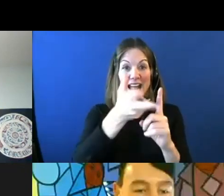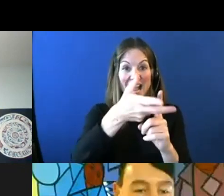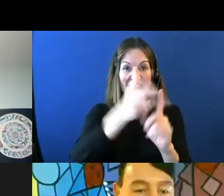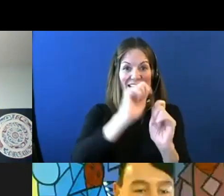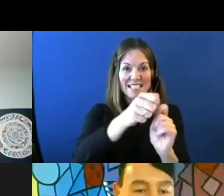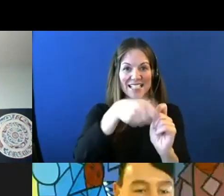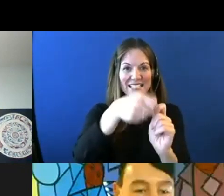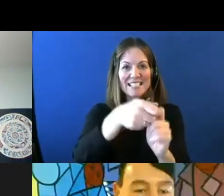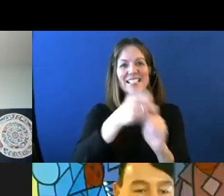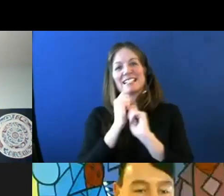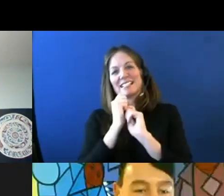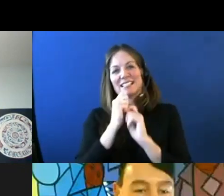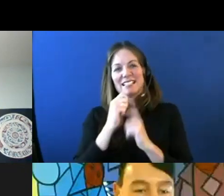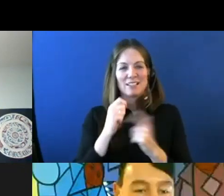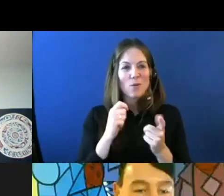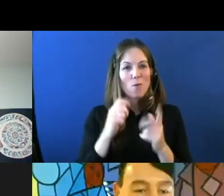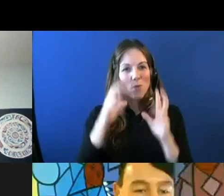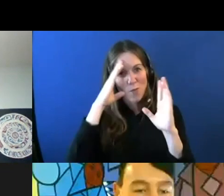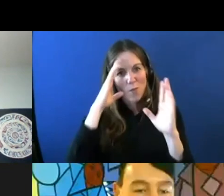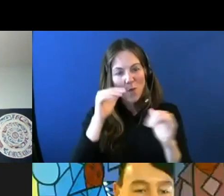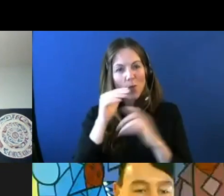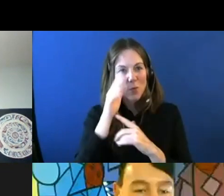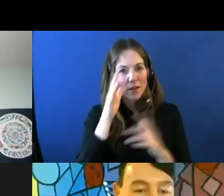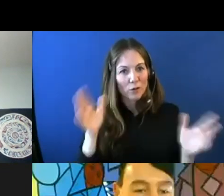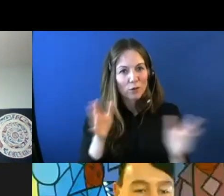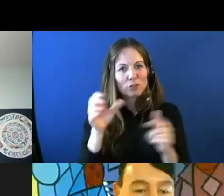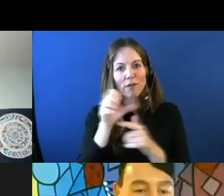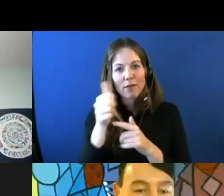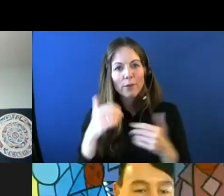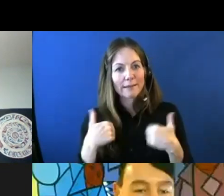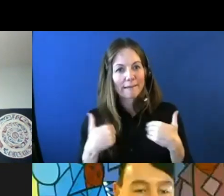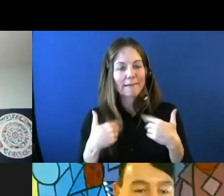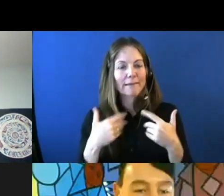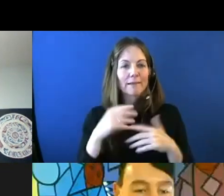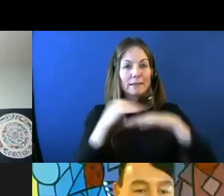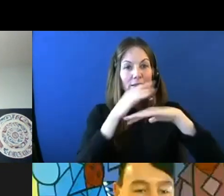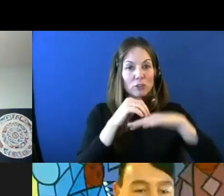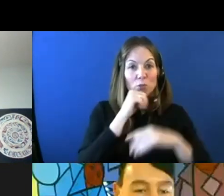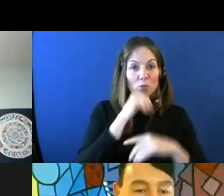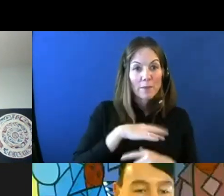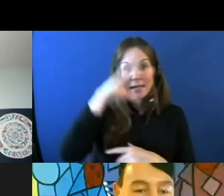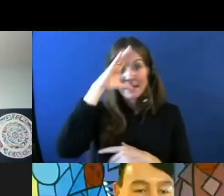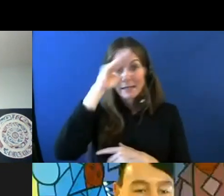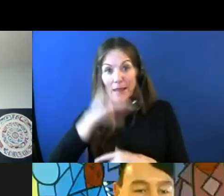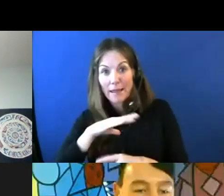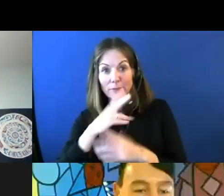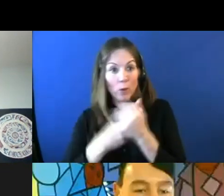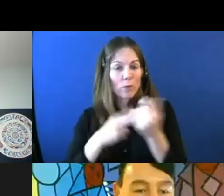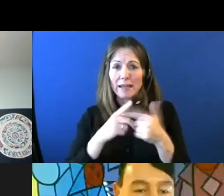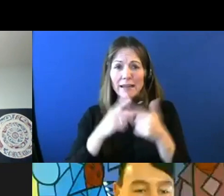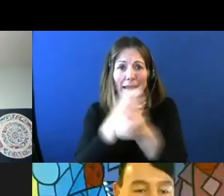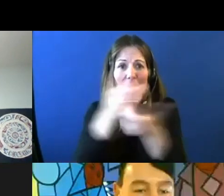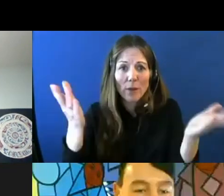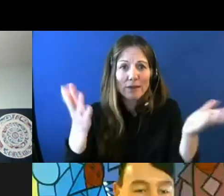hope it encourages other young Indigenous women and guys, all people, all Indigenous people,